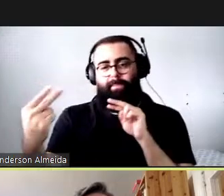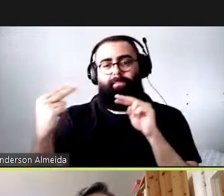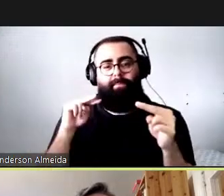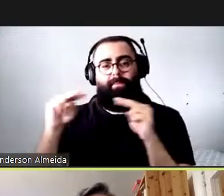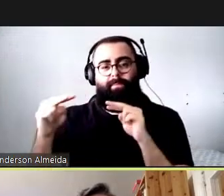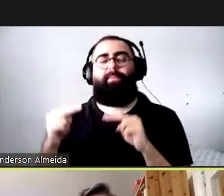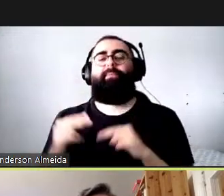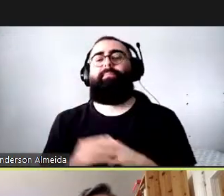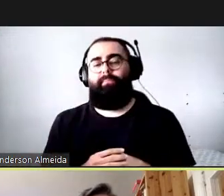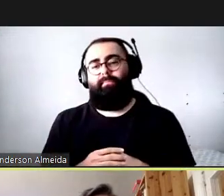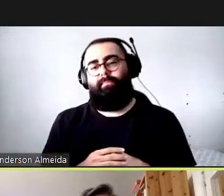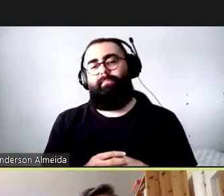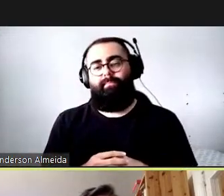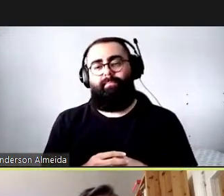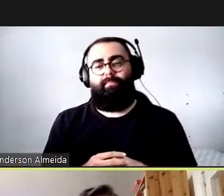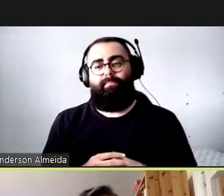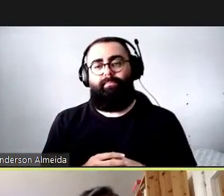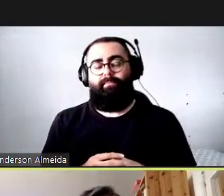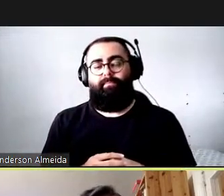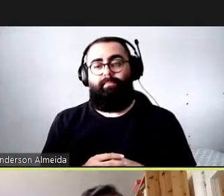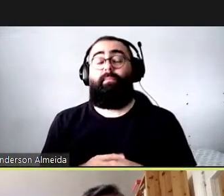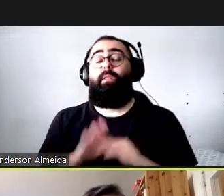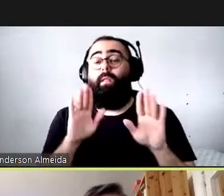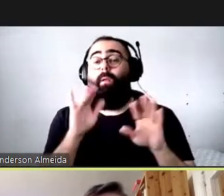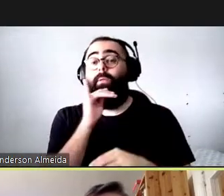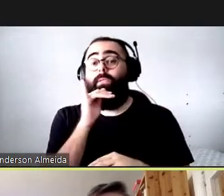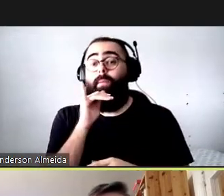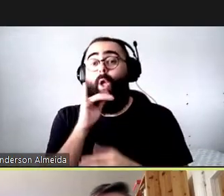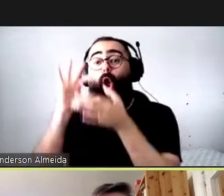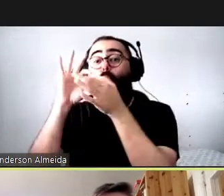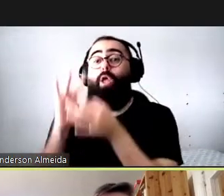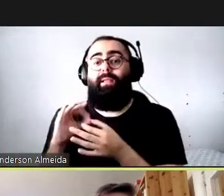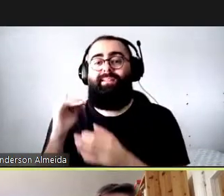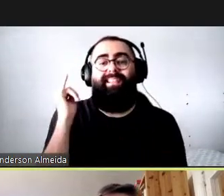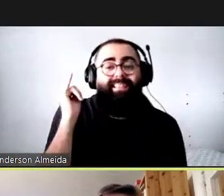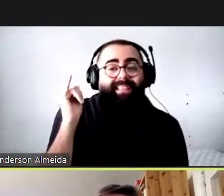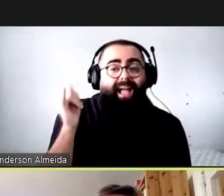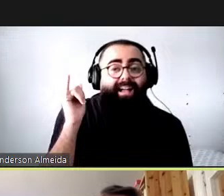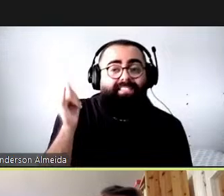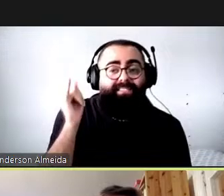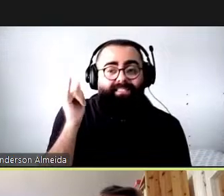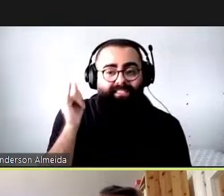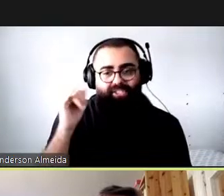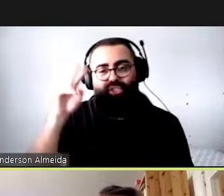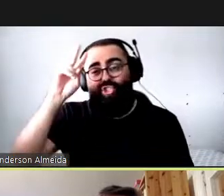In the context of narratives or storytelling in particular,